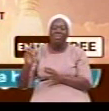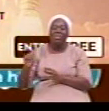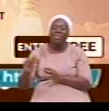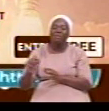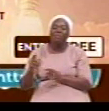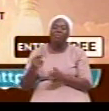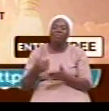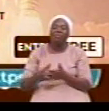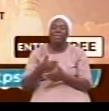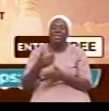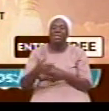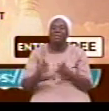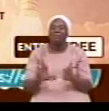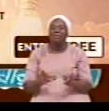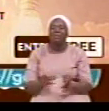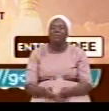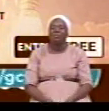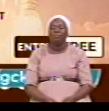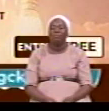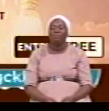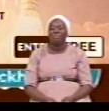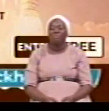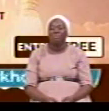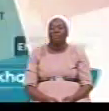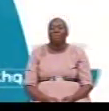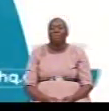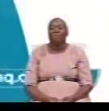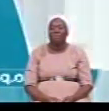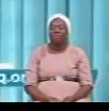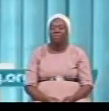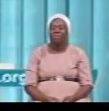The next testifier, please.